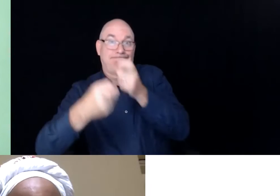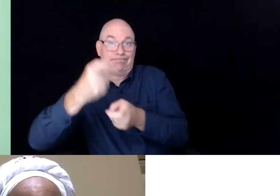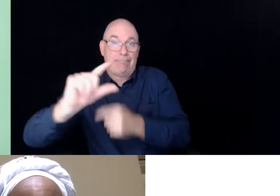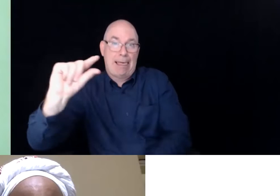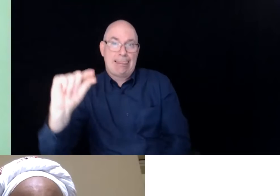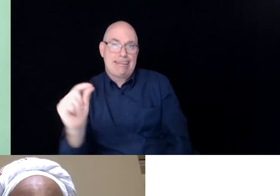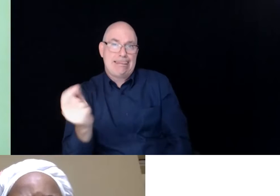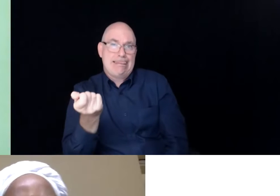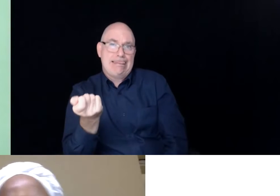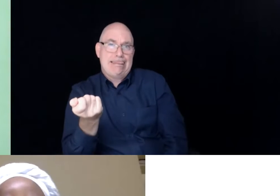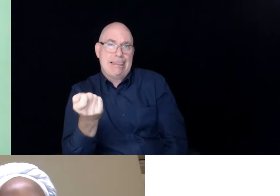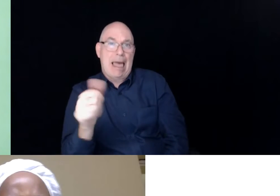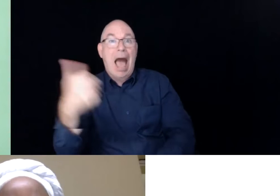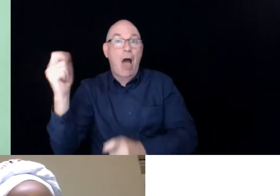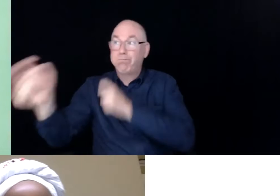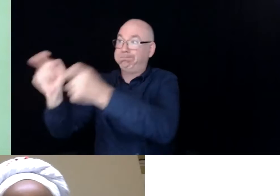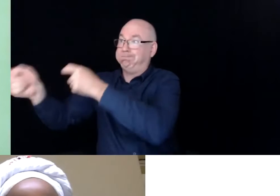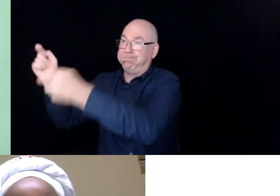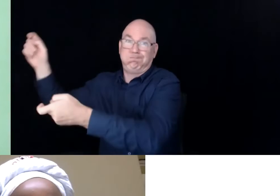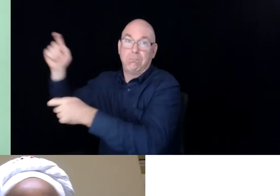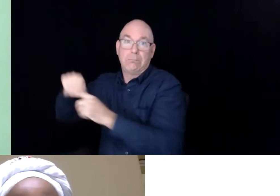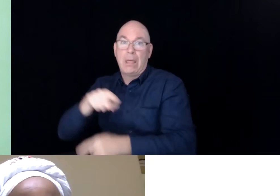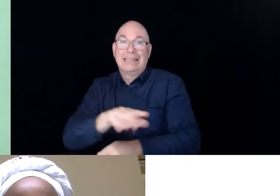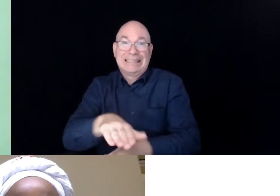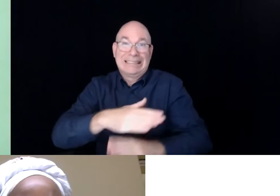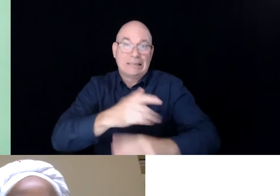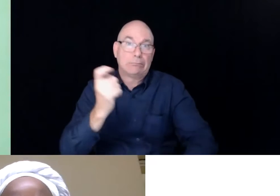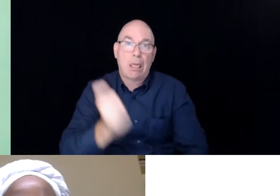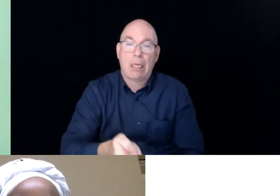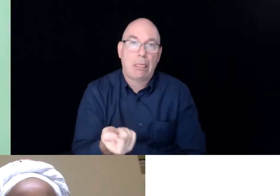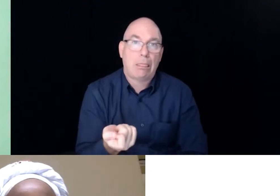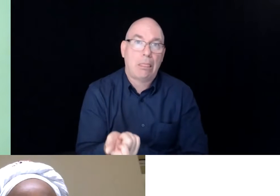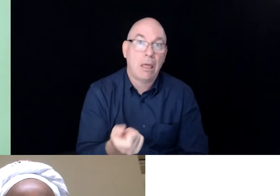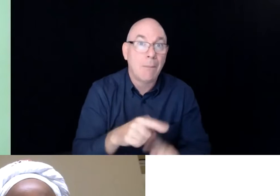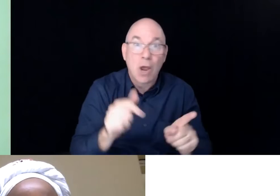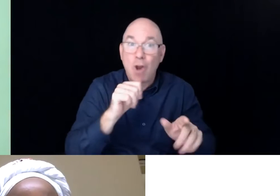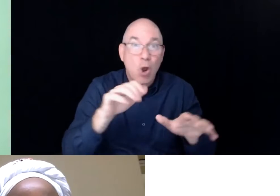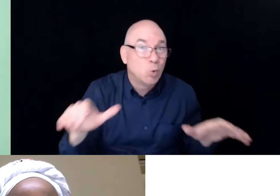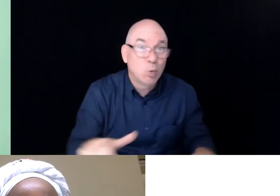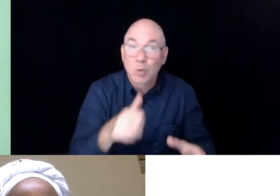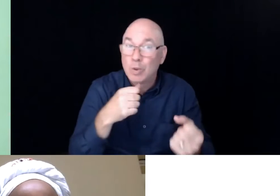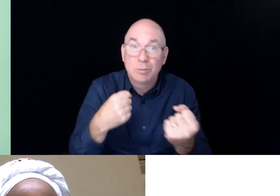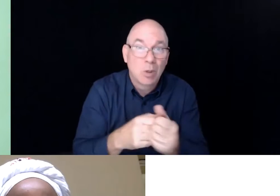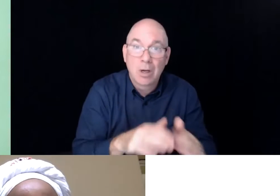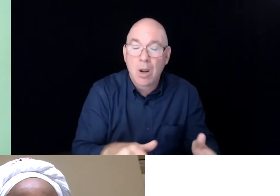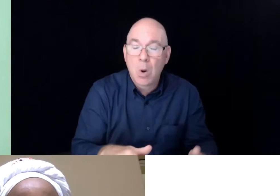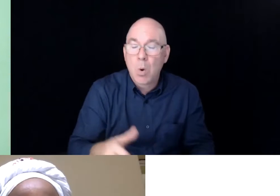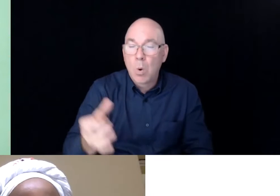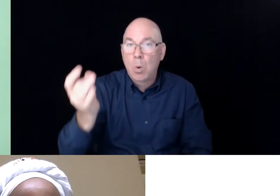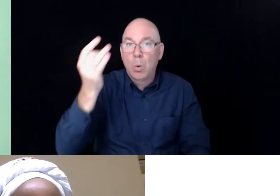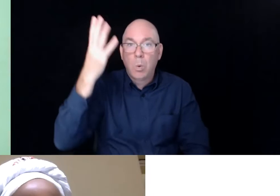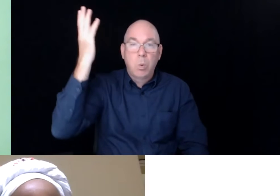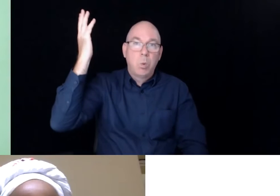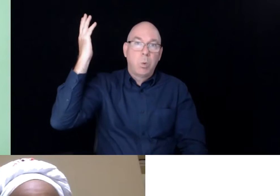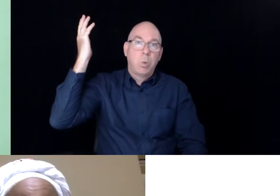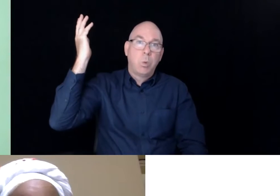world, okay? But the cost is huge. The cost of inaction is huge. I can't remember the amounts, but it's